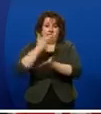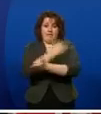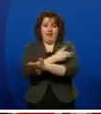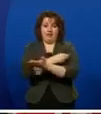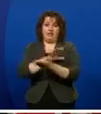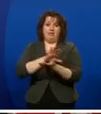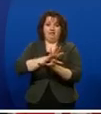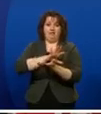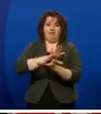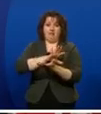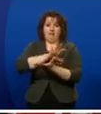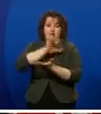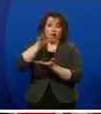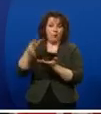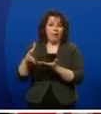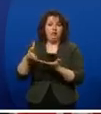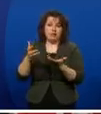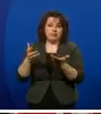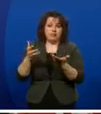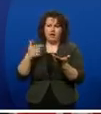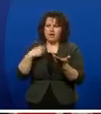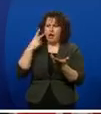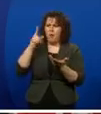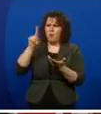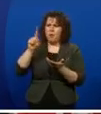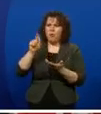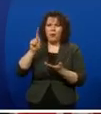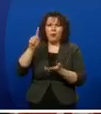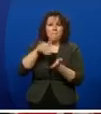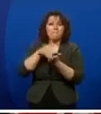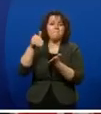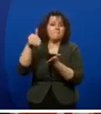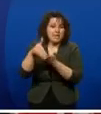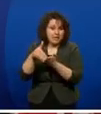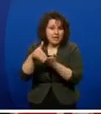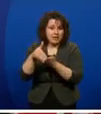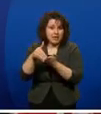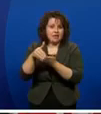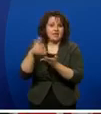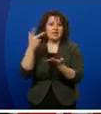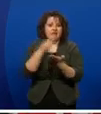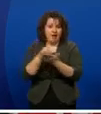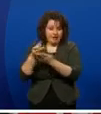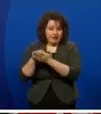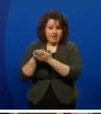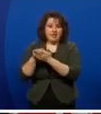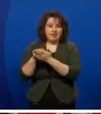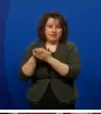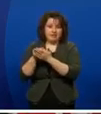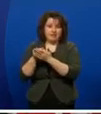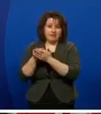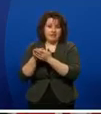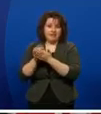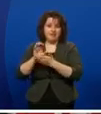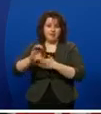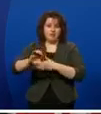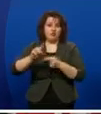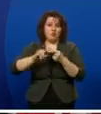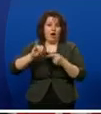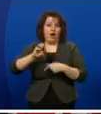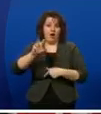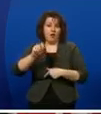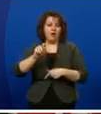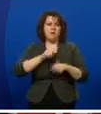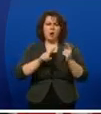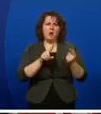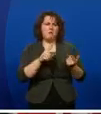out there. The last report I saw was like 1.1 million vaccines being allocated to the state of Iowa, but